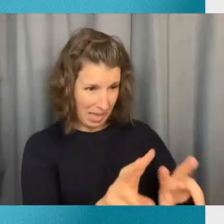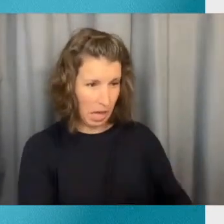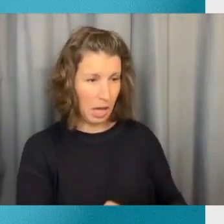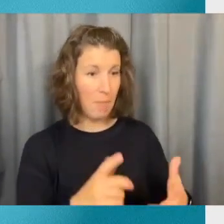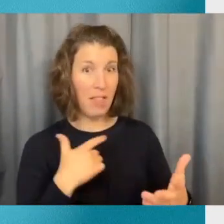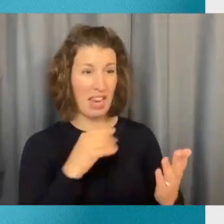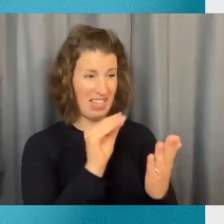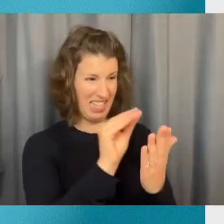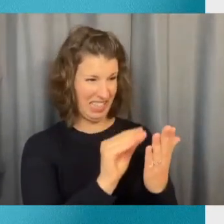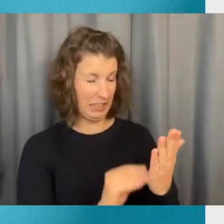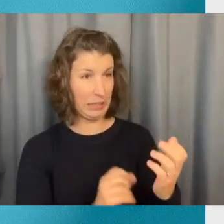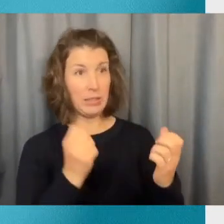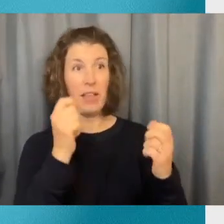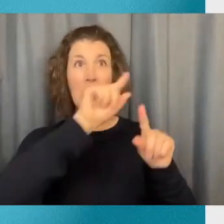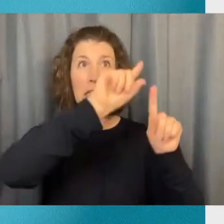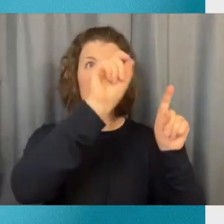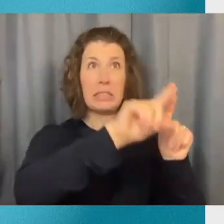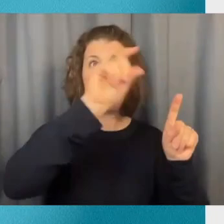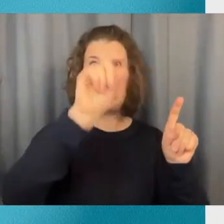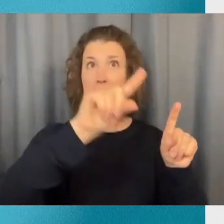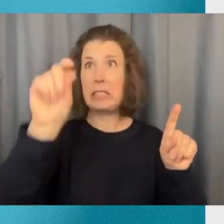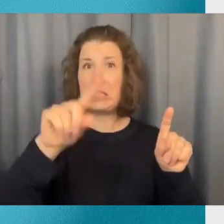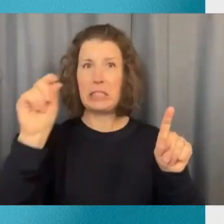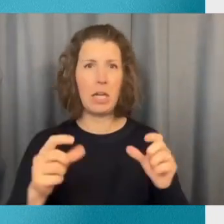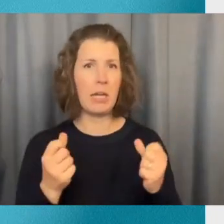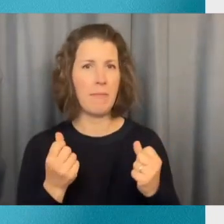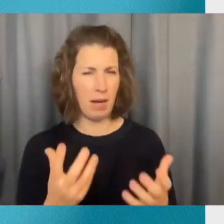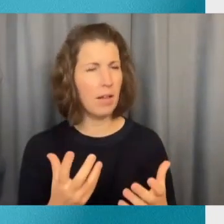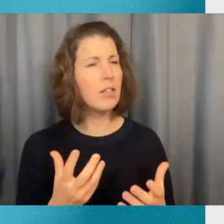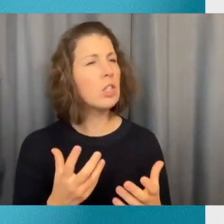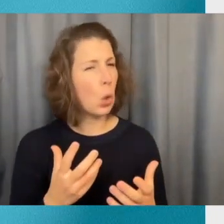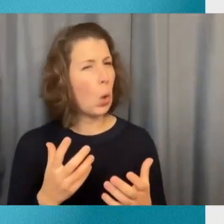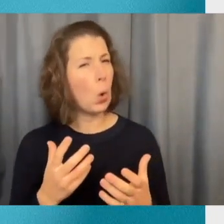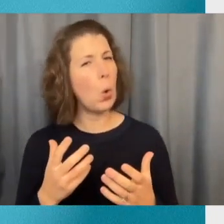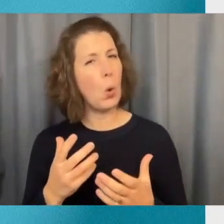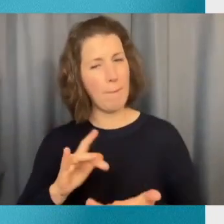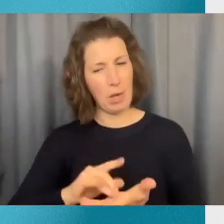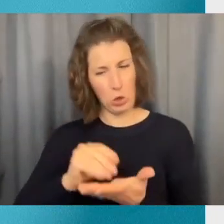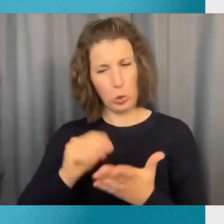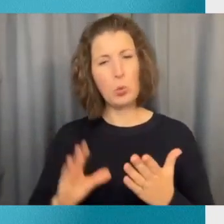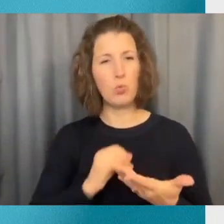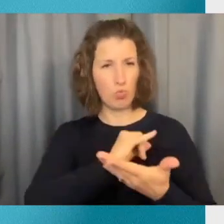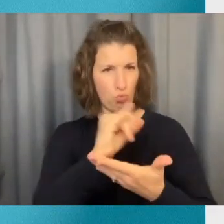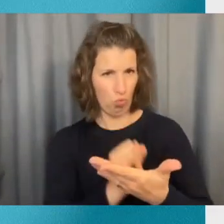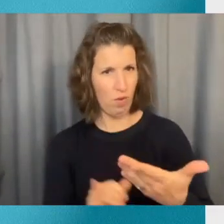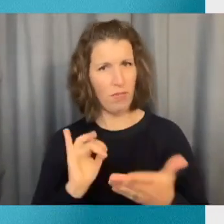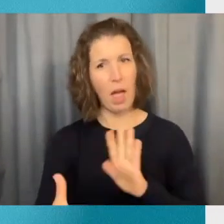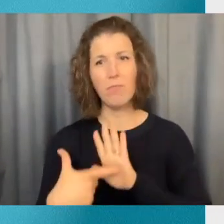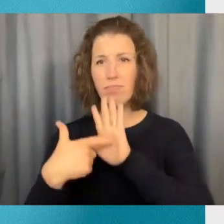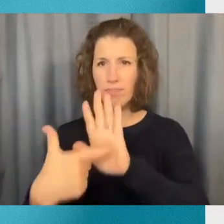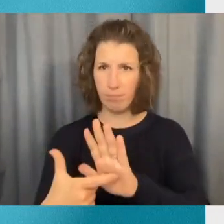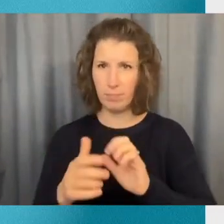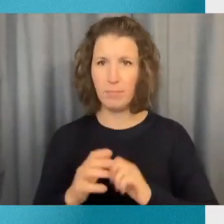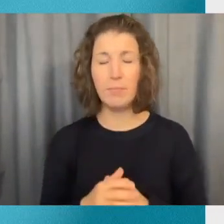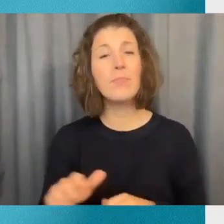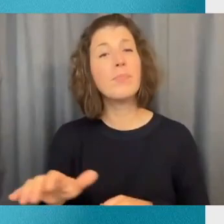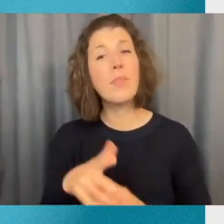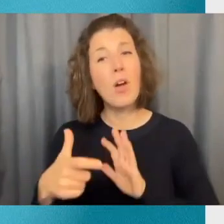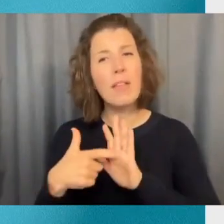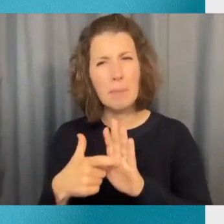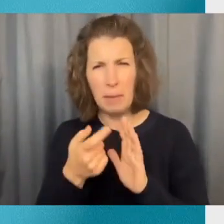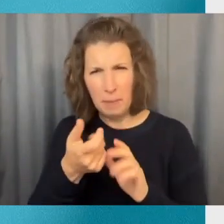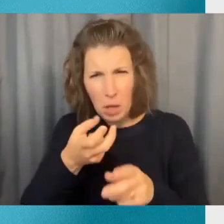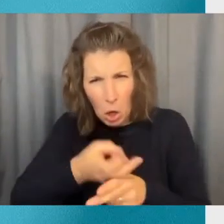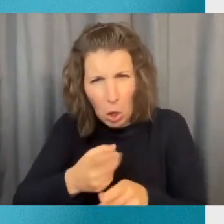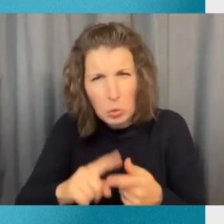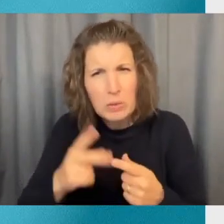right? And so this is the perspective this person chose and the way in which she chose to do it. Another example, it's a little hard to see, and